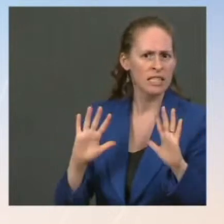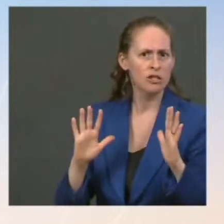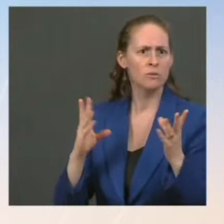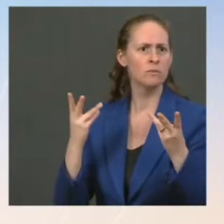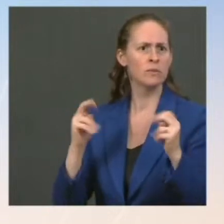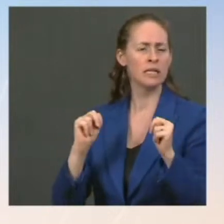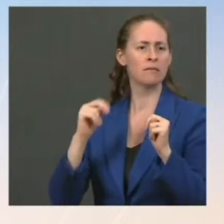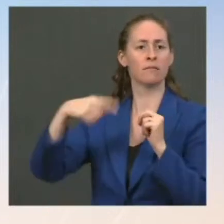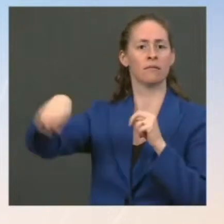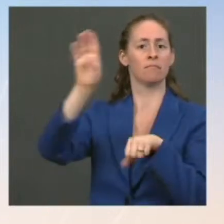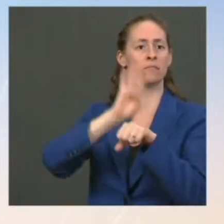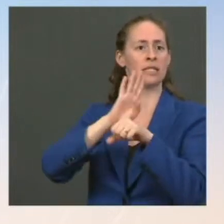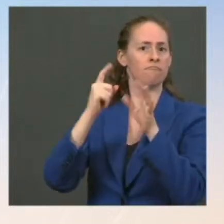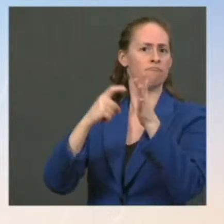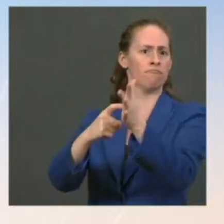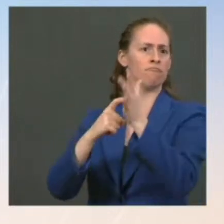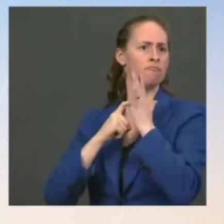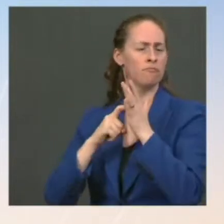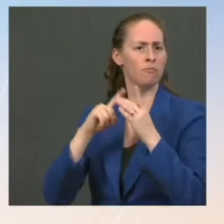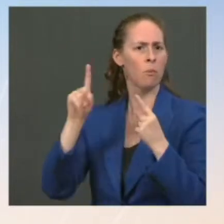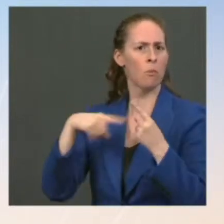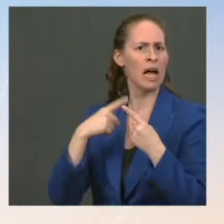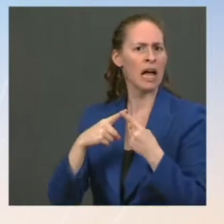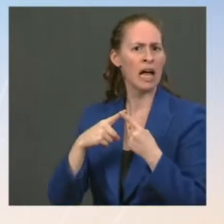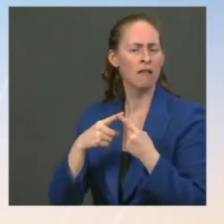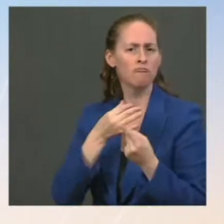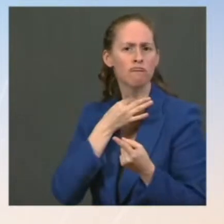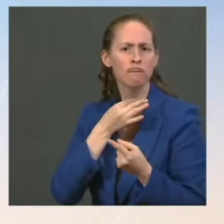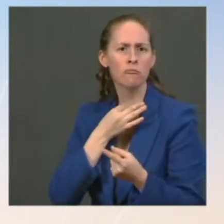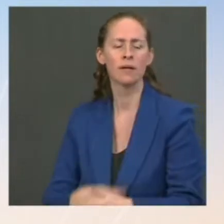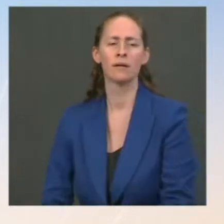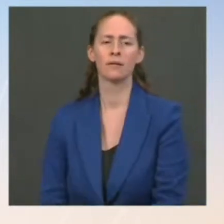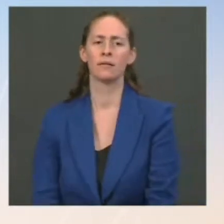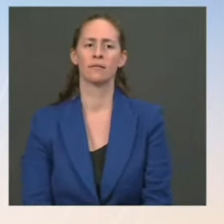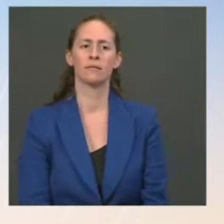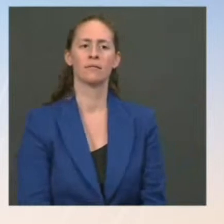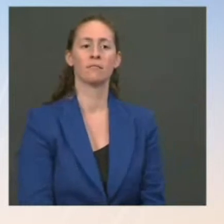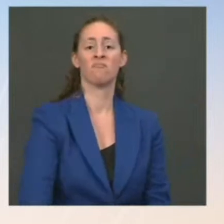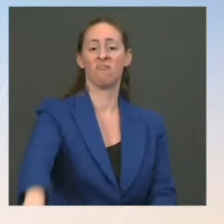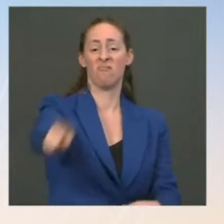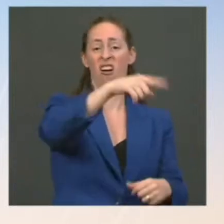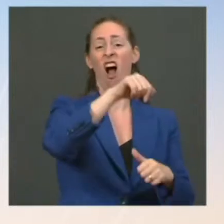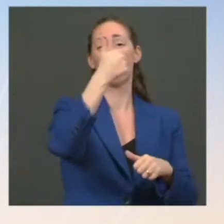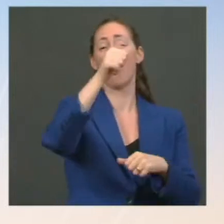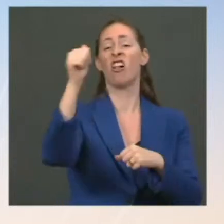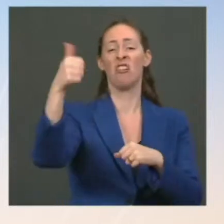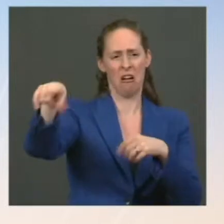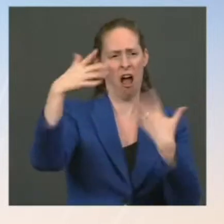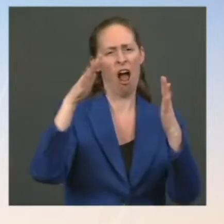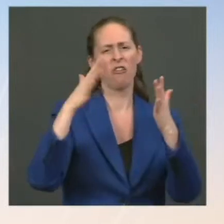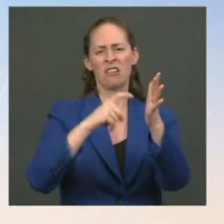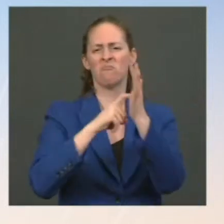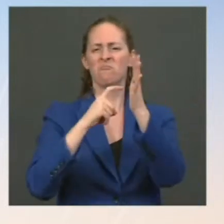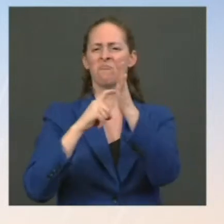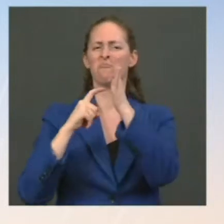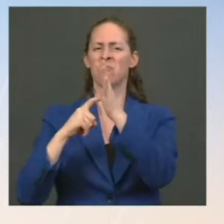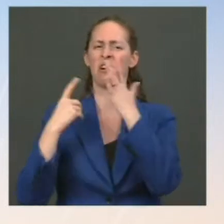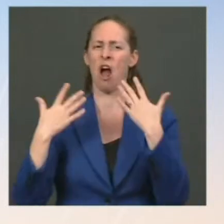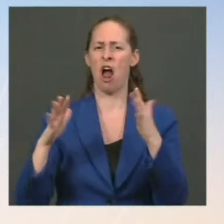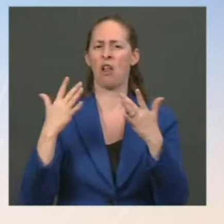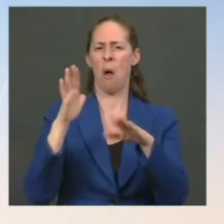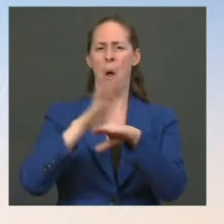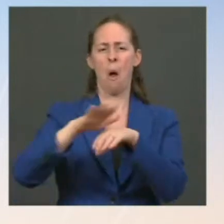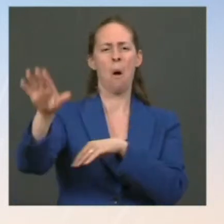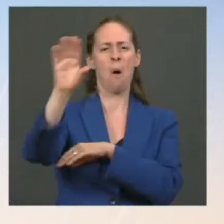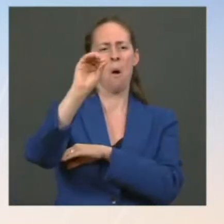that will happen? Well, there are a number of businesses that have already implemented it, even before, or already implemented, I should say, their own requirements,